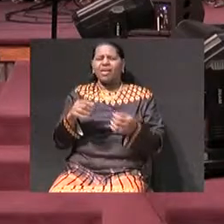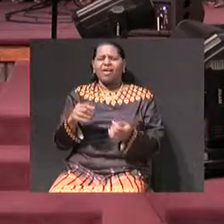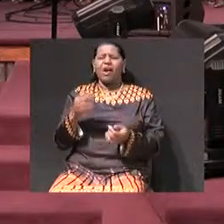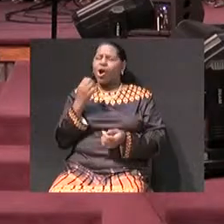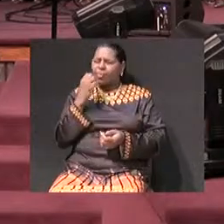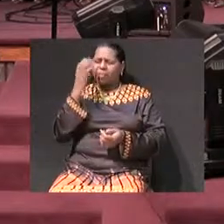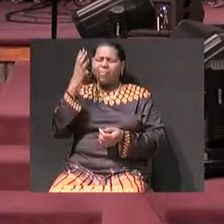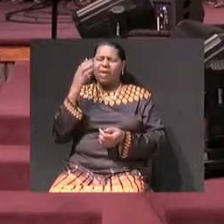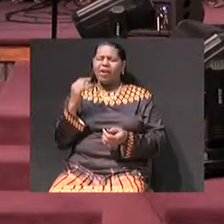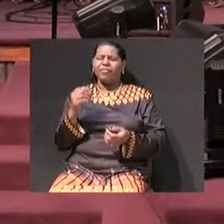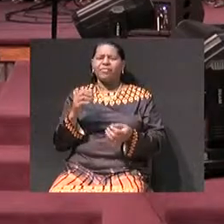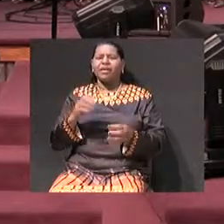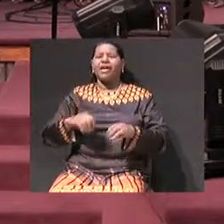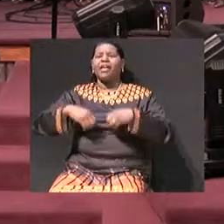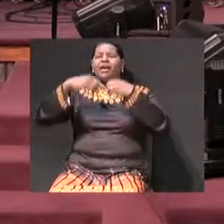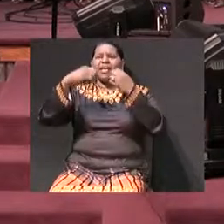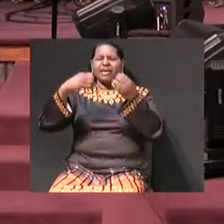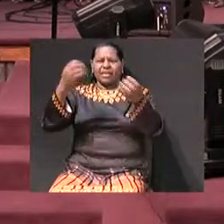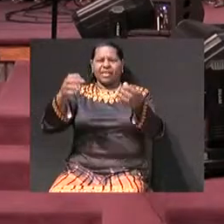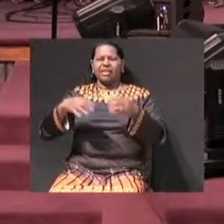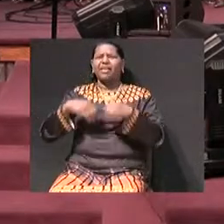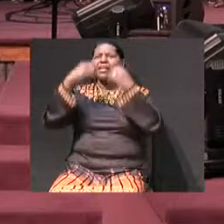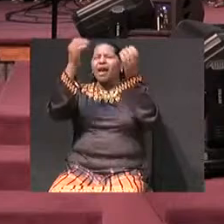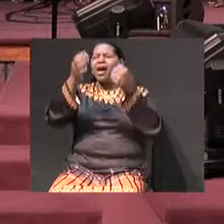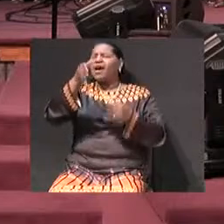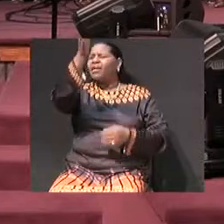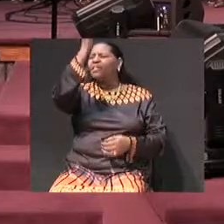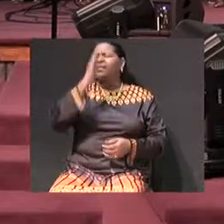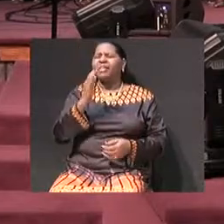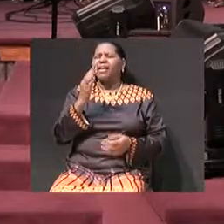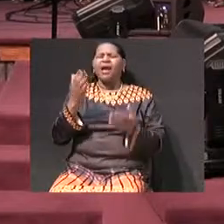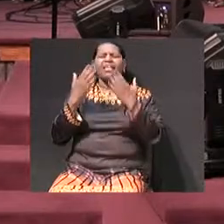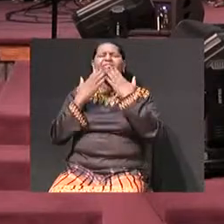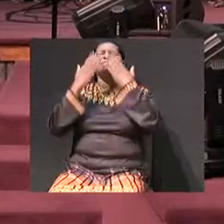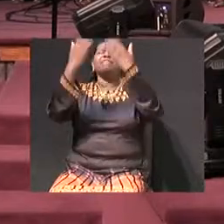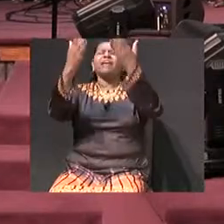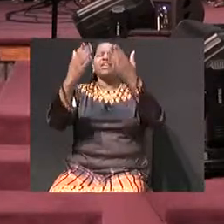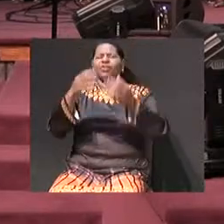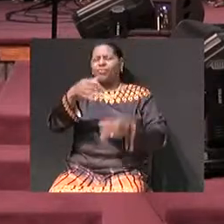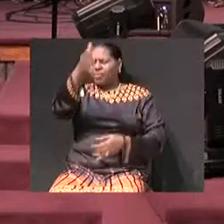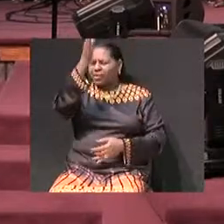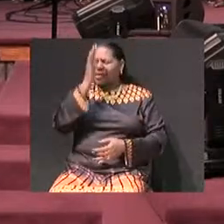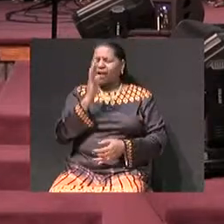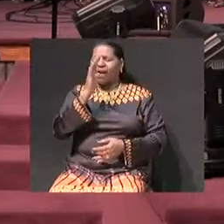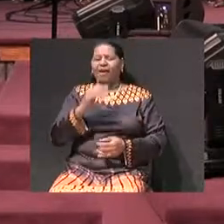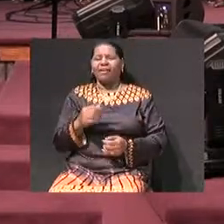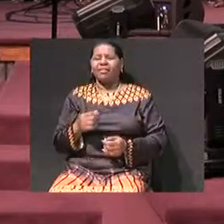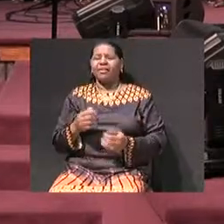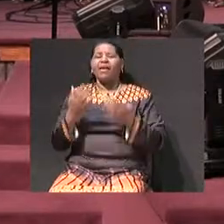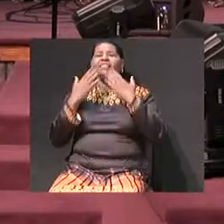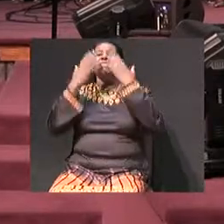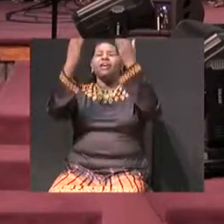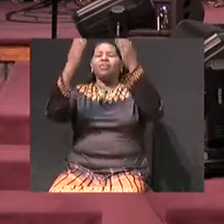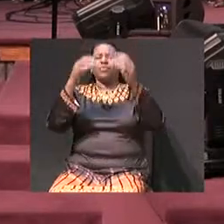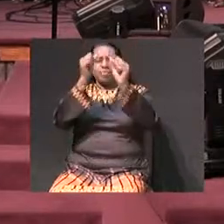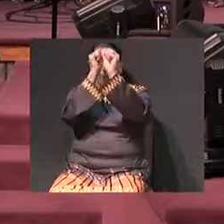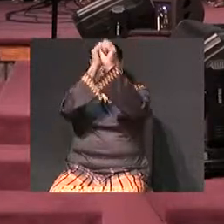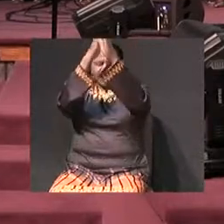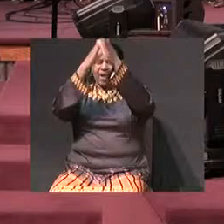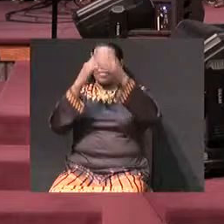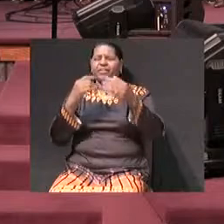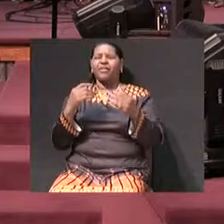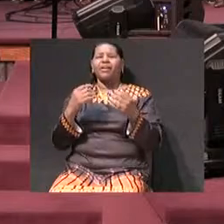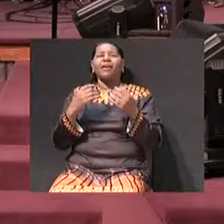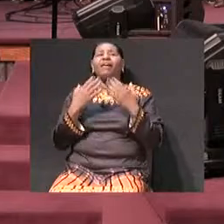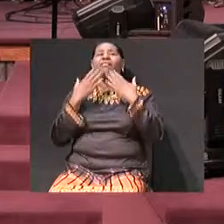mouth this morning and let him know, God, I thank you for being my mother, for being a father, for bringing